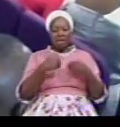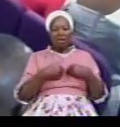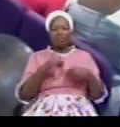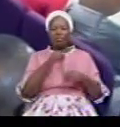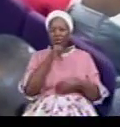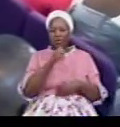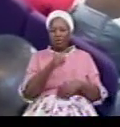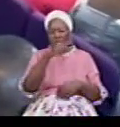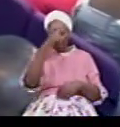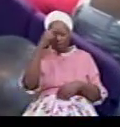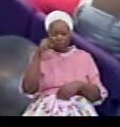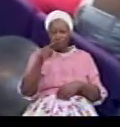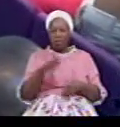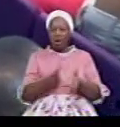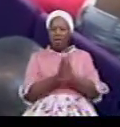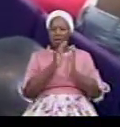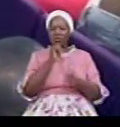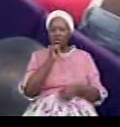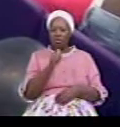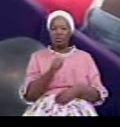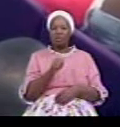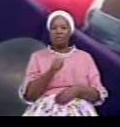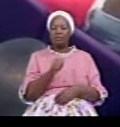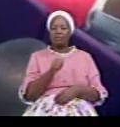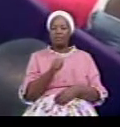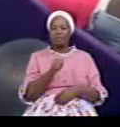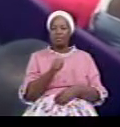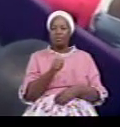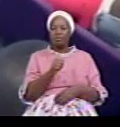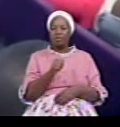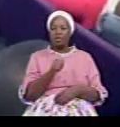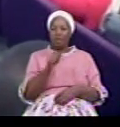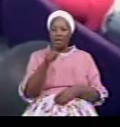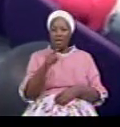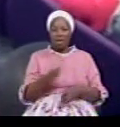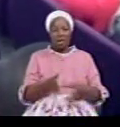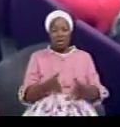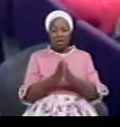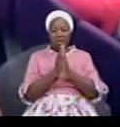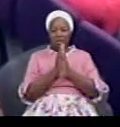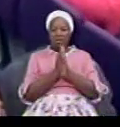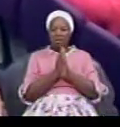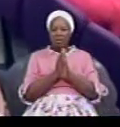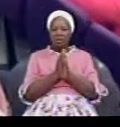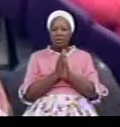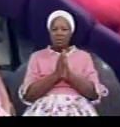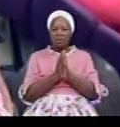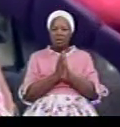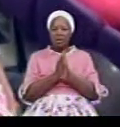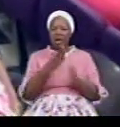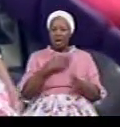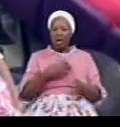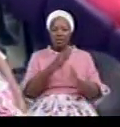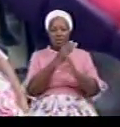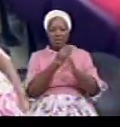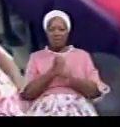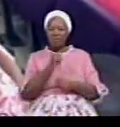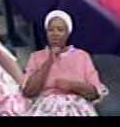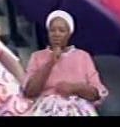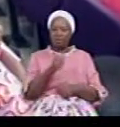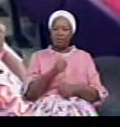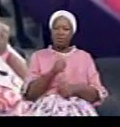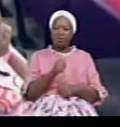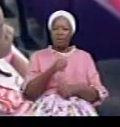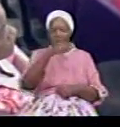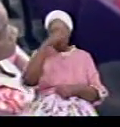ye ask not. Ye ask and receive not, because